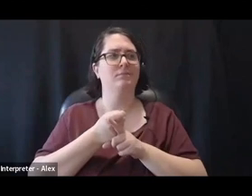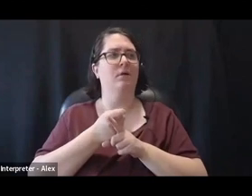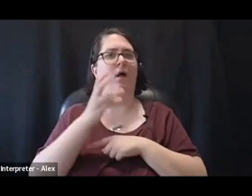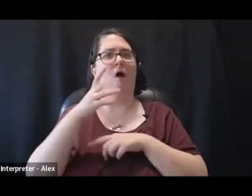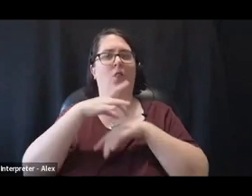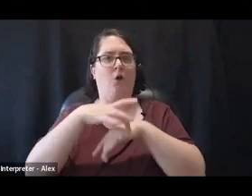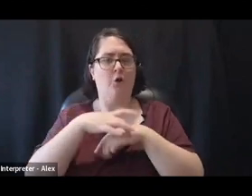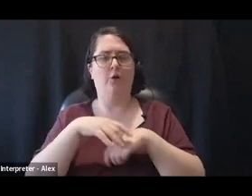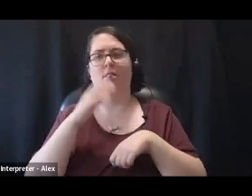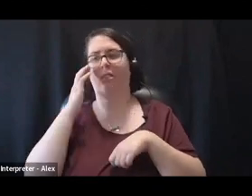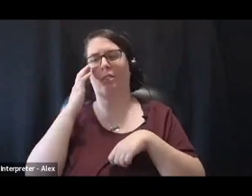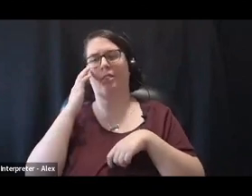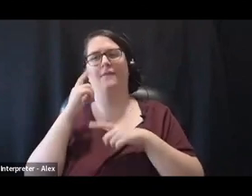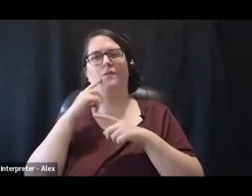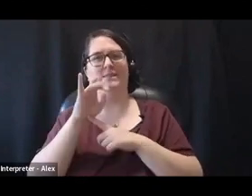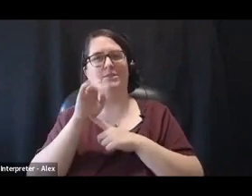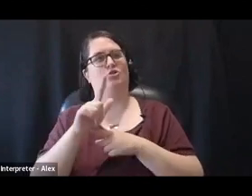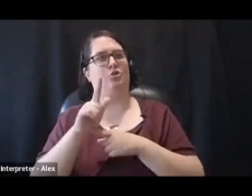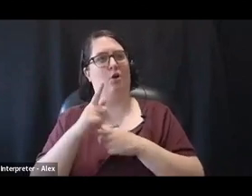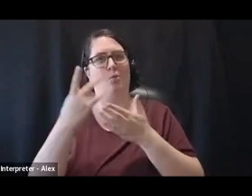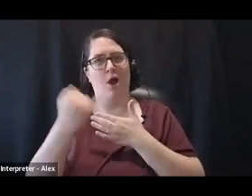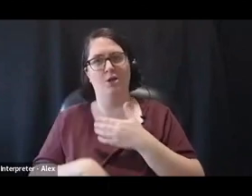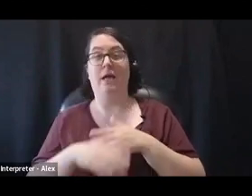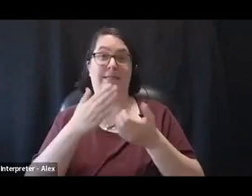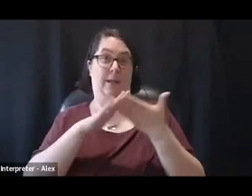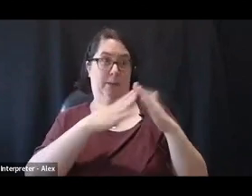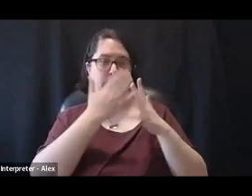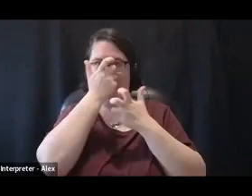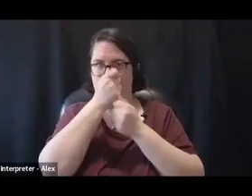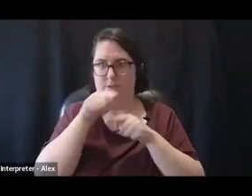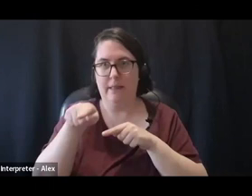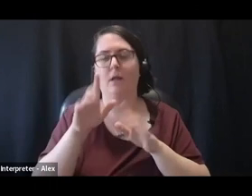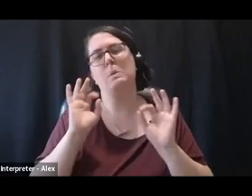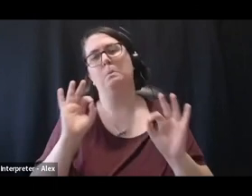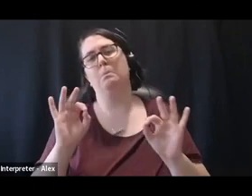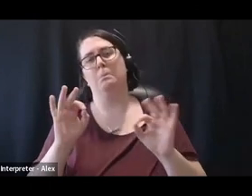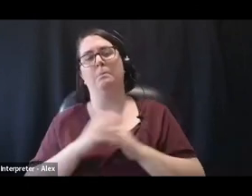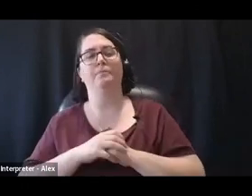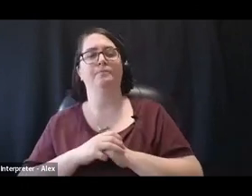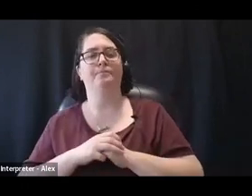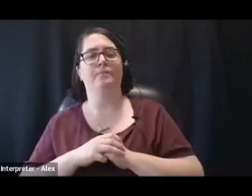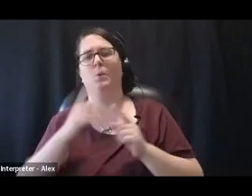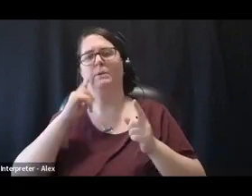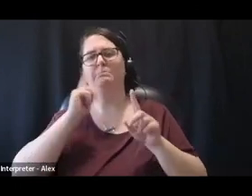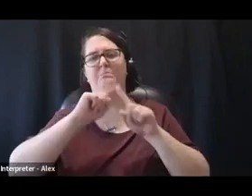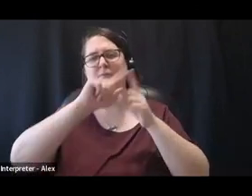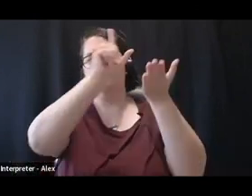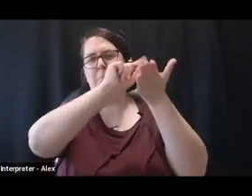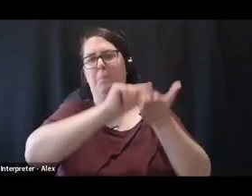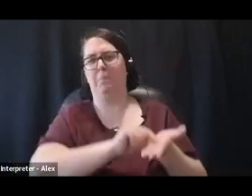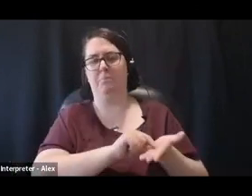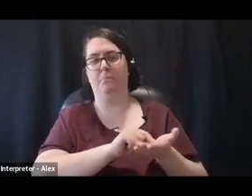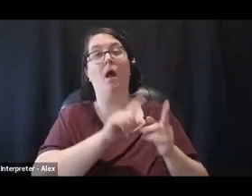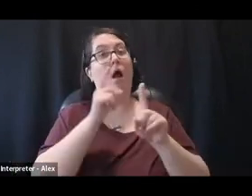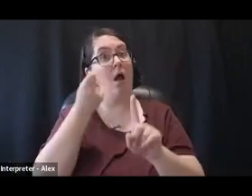digital project and things like that. There are definitely communities interested in that currently on Praxis. You will notice,